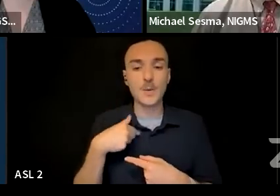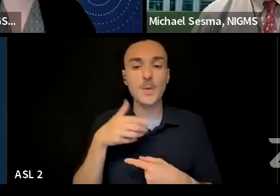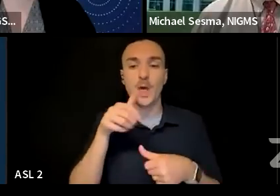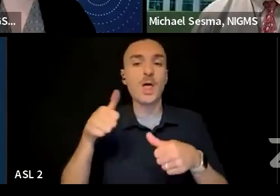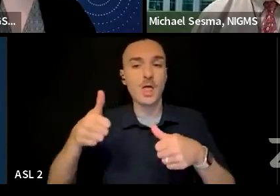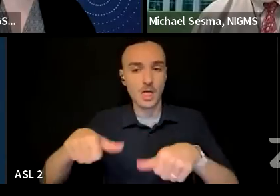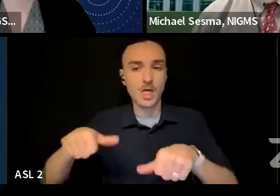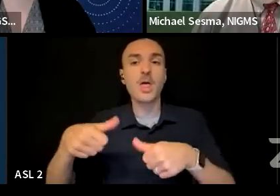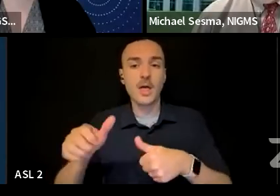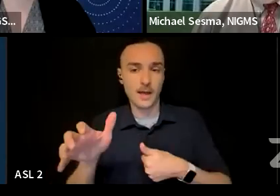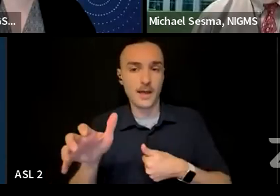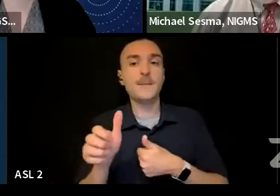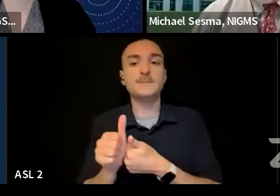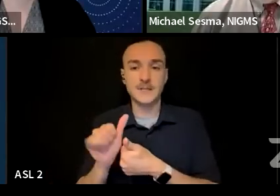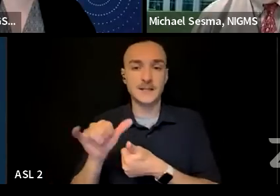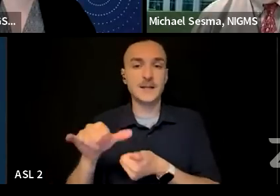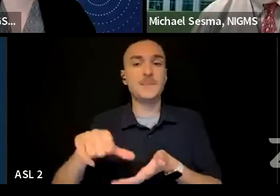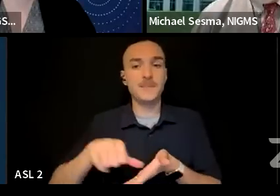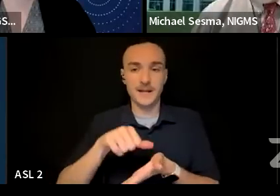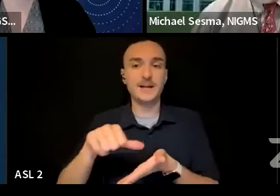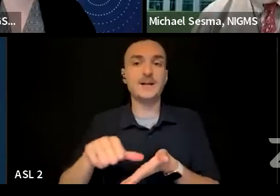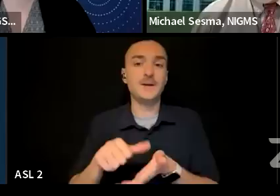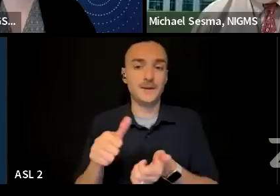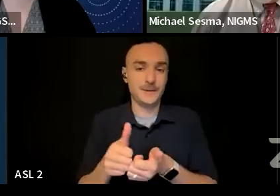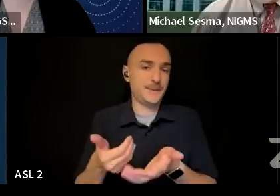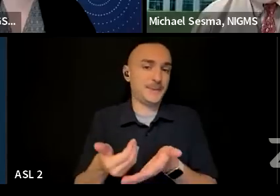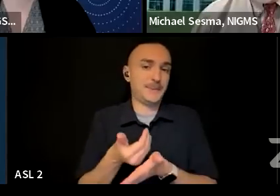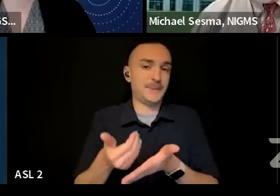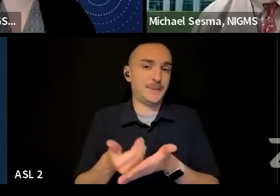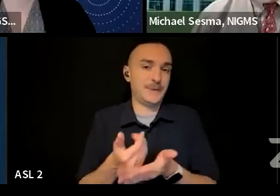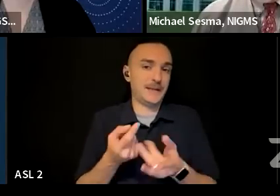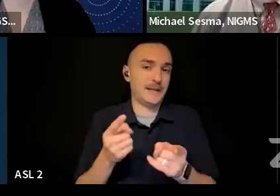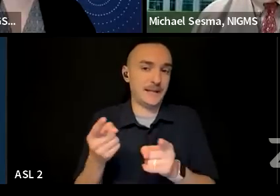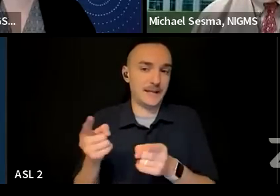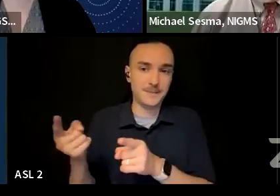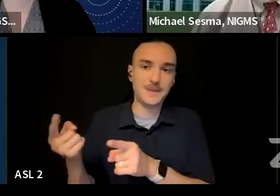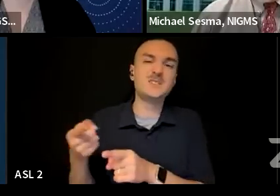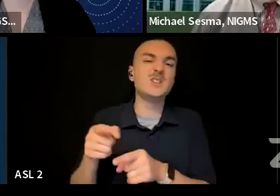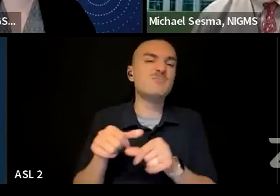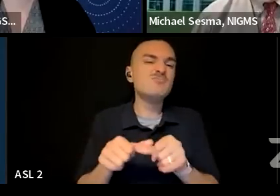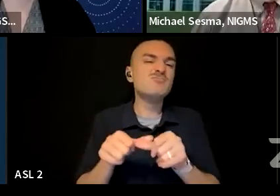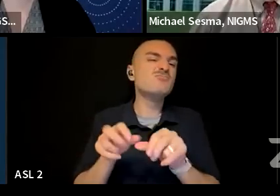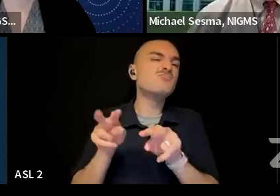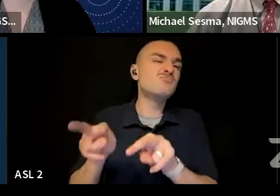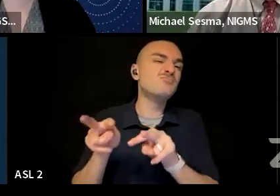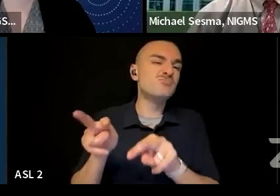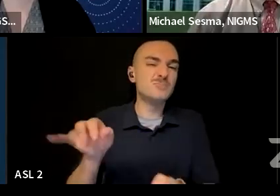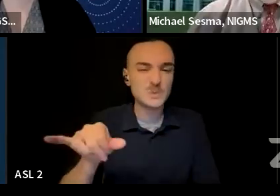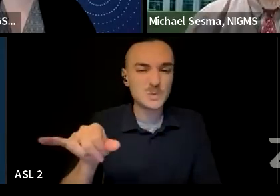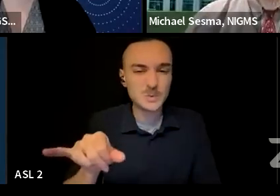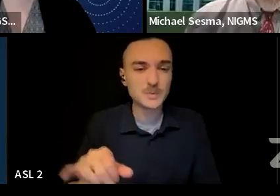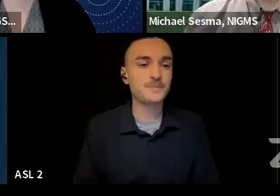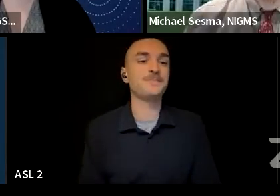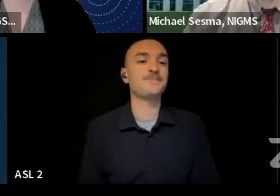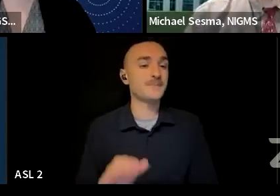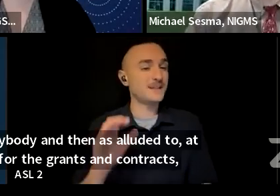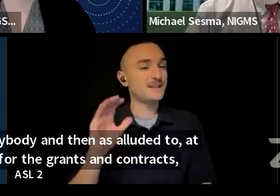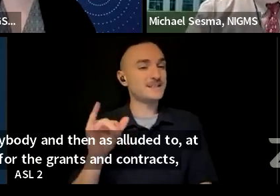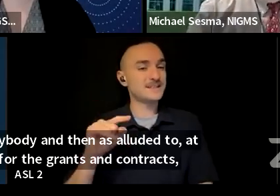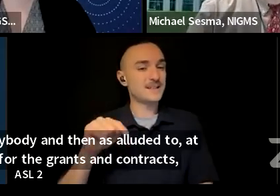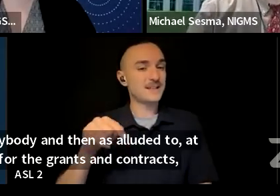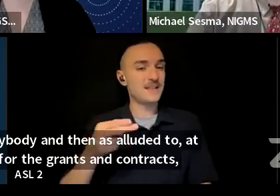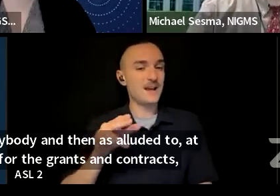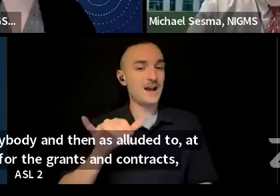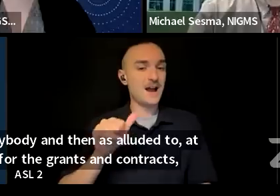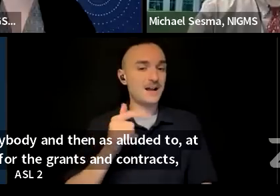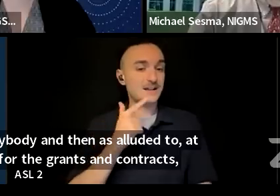those pages as our plans evolve. So that's a good place to kind of keep tabs on things as well. Great. All right, Brittany,